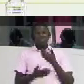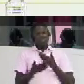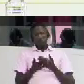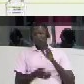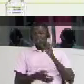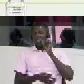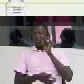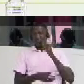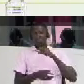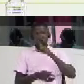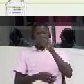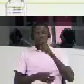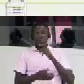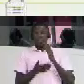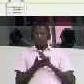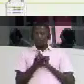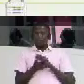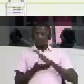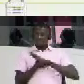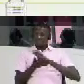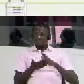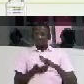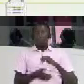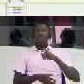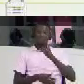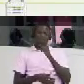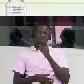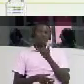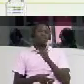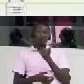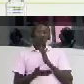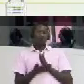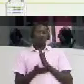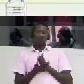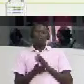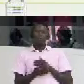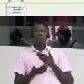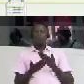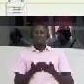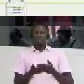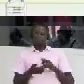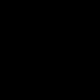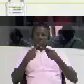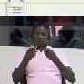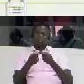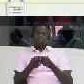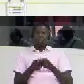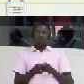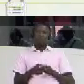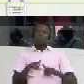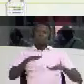clarify. Yes, ma'am. Yes. Okay, please continue. On the